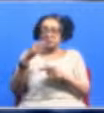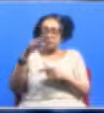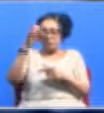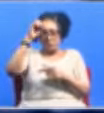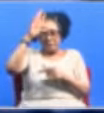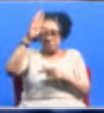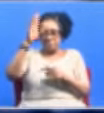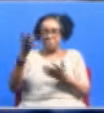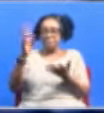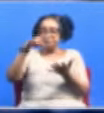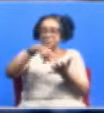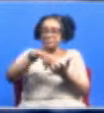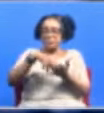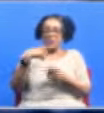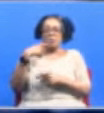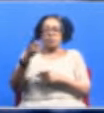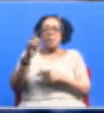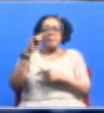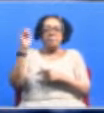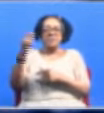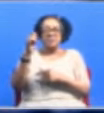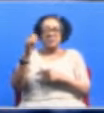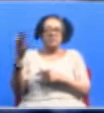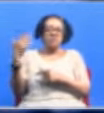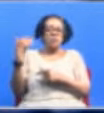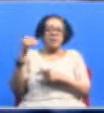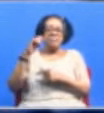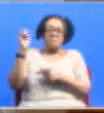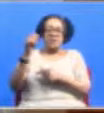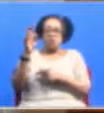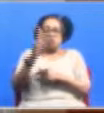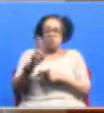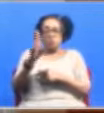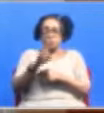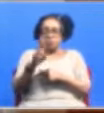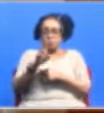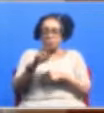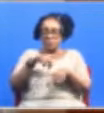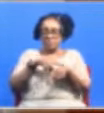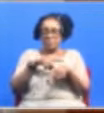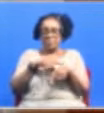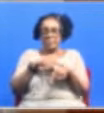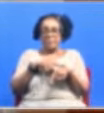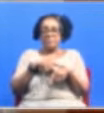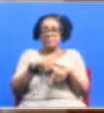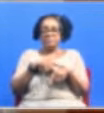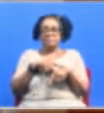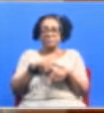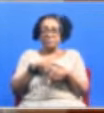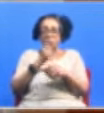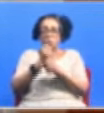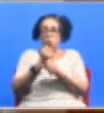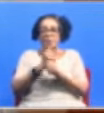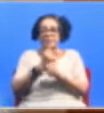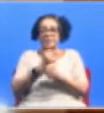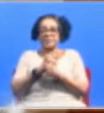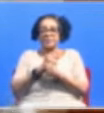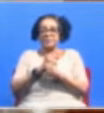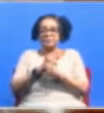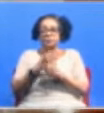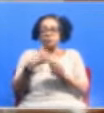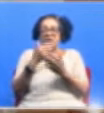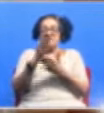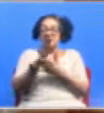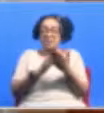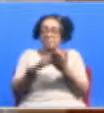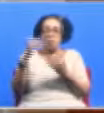told the president that the former president Uhuru Kenyatta, while administrating his duties, there are some court orders that he